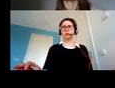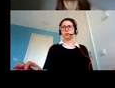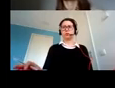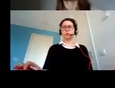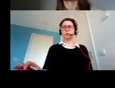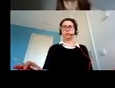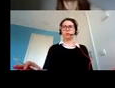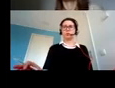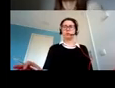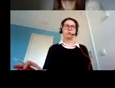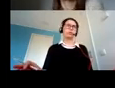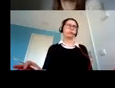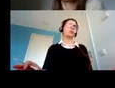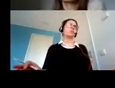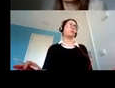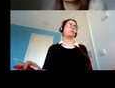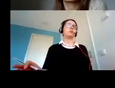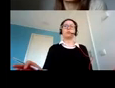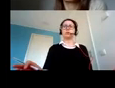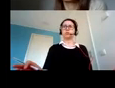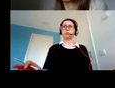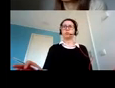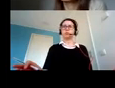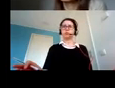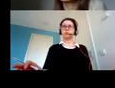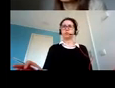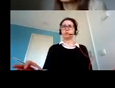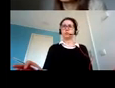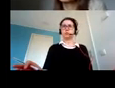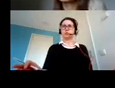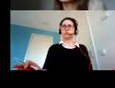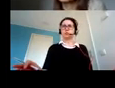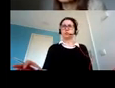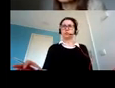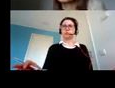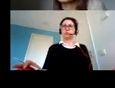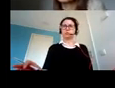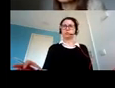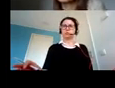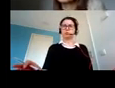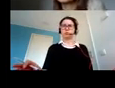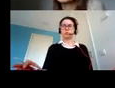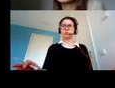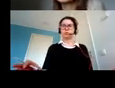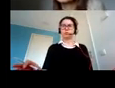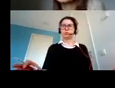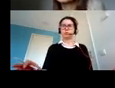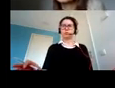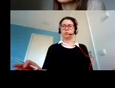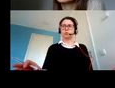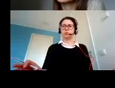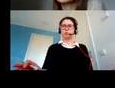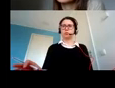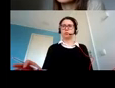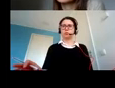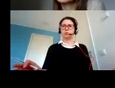231 models are just internal ones. And often